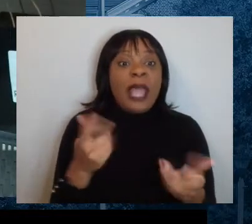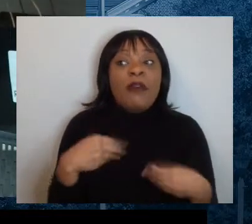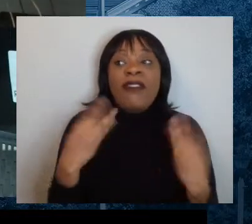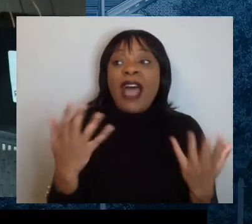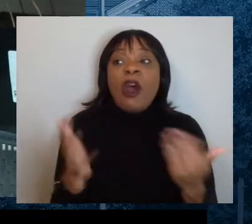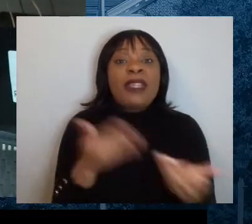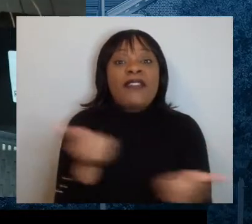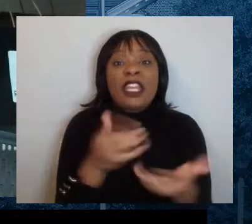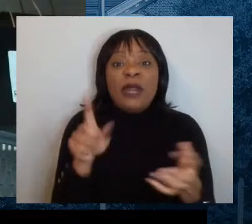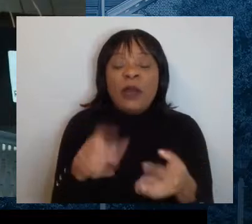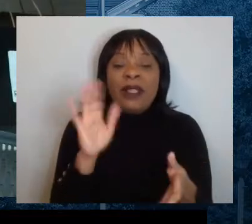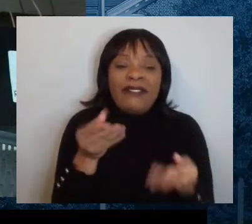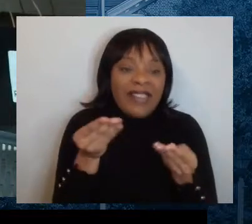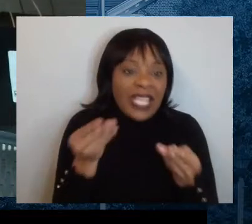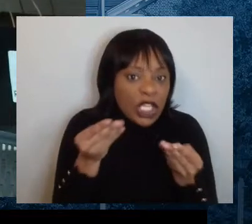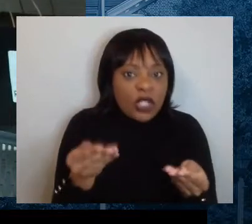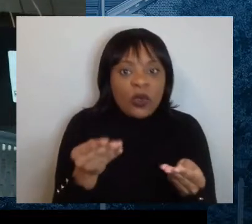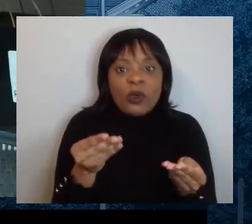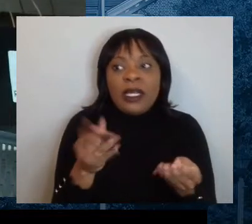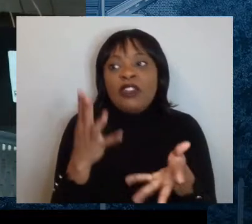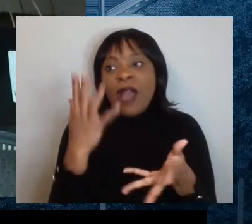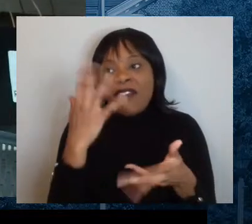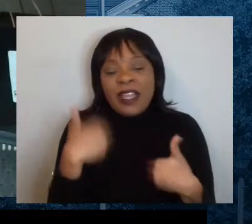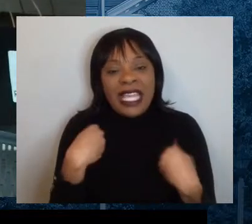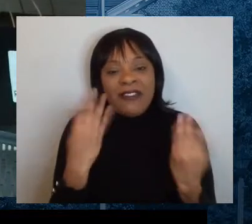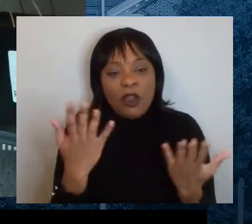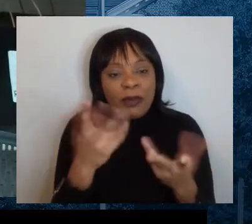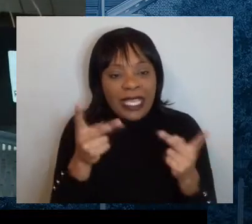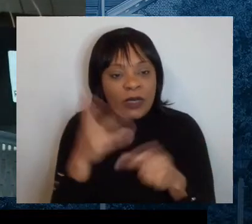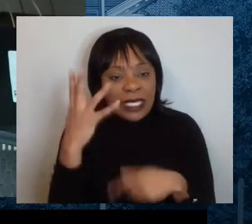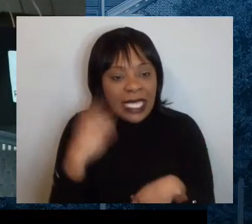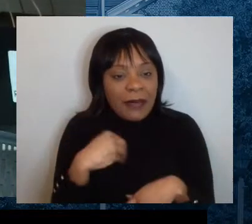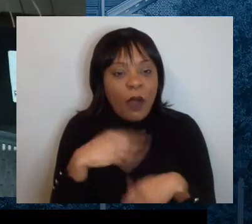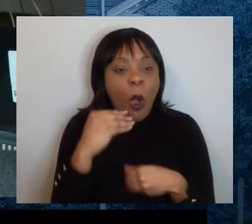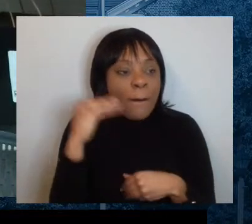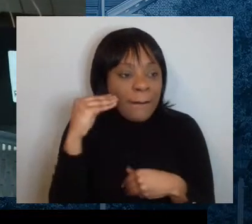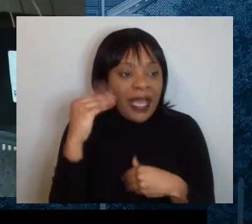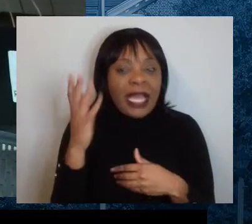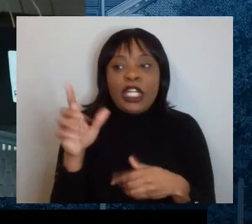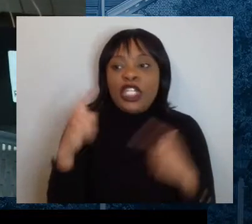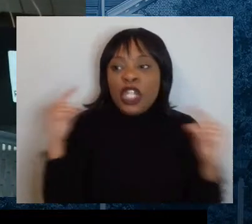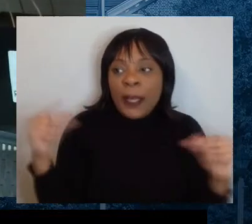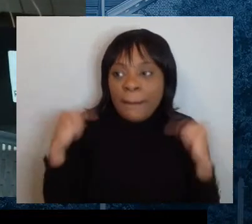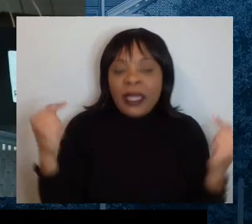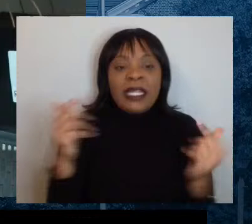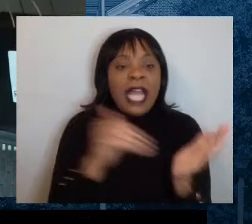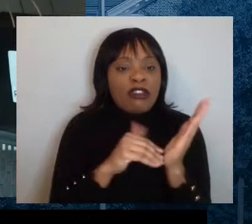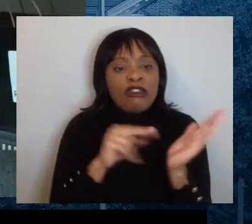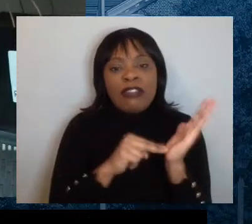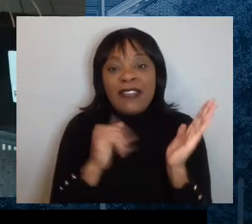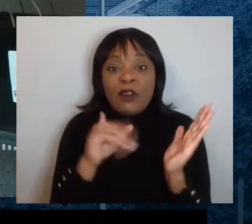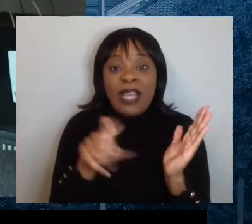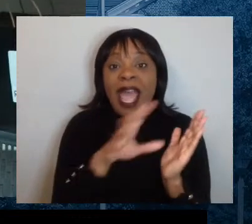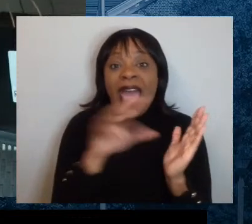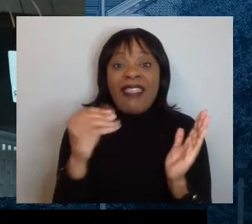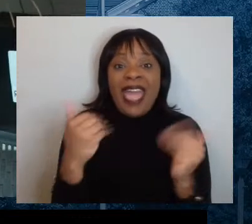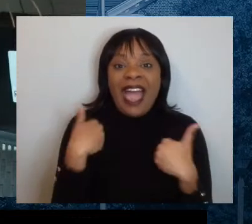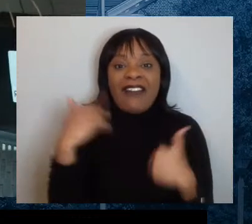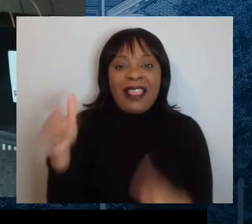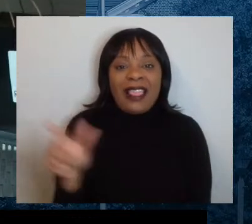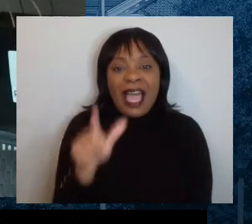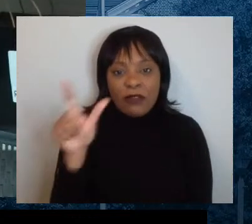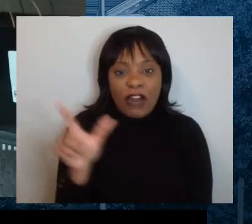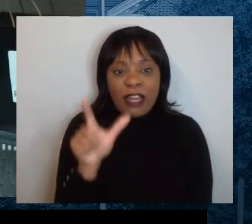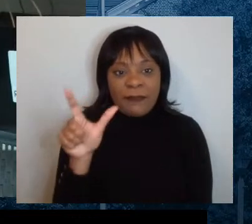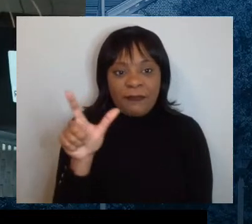you, give you a place to sleep. A lot of them have a gym. They have doctors and nurses if you need those. And they have a library. I've been in